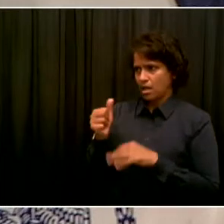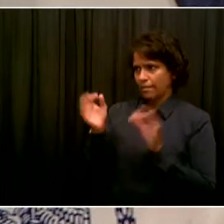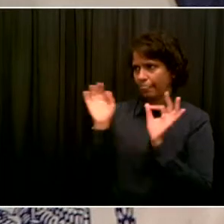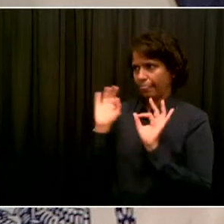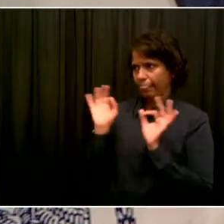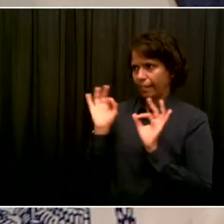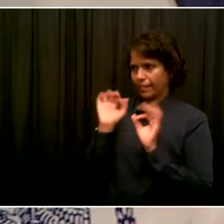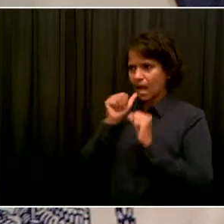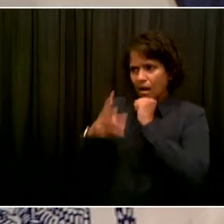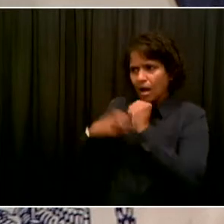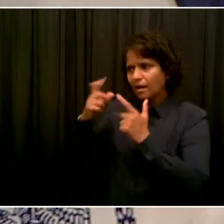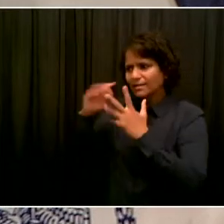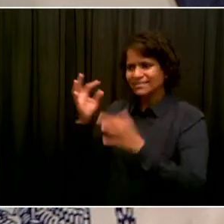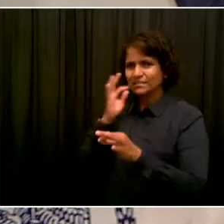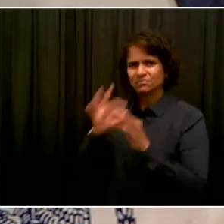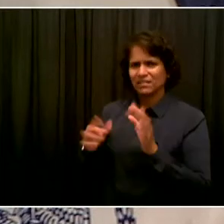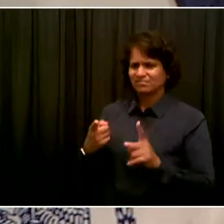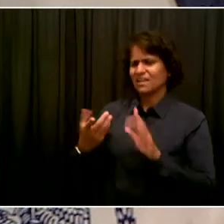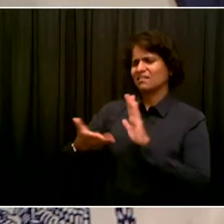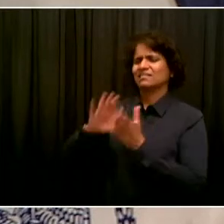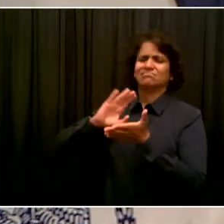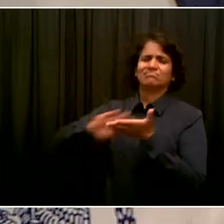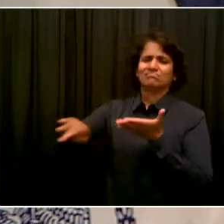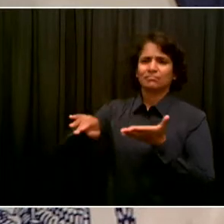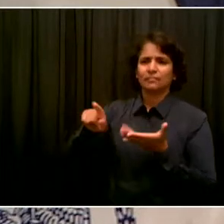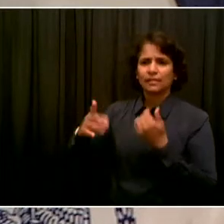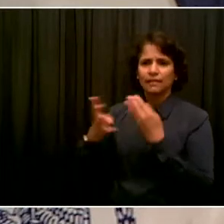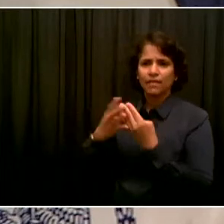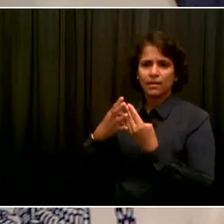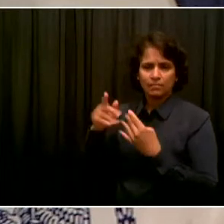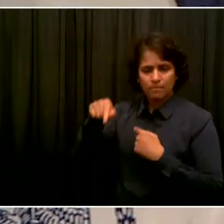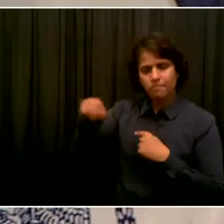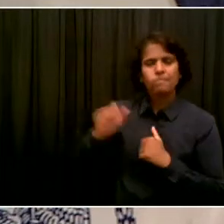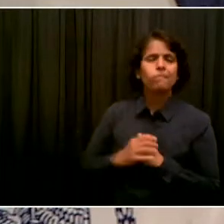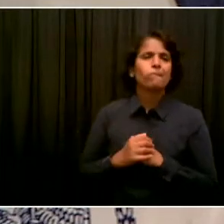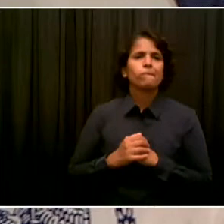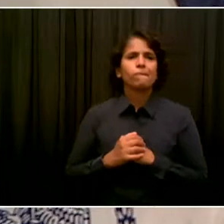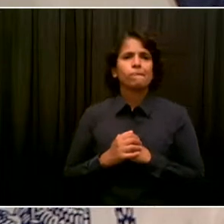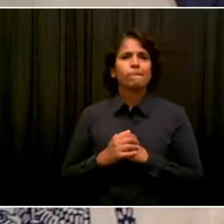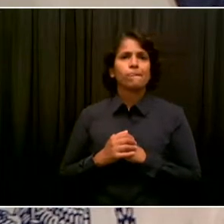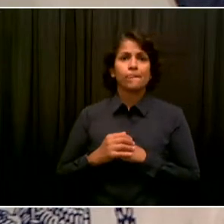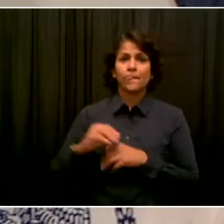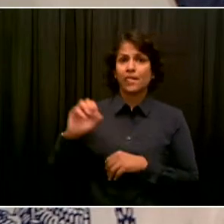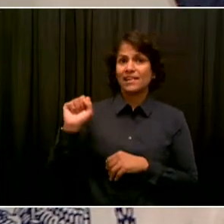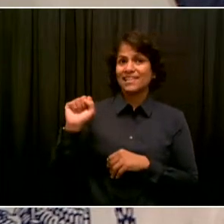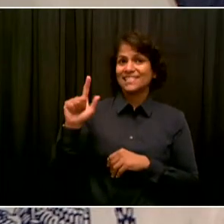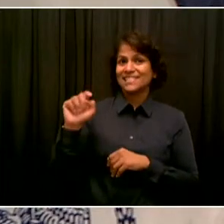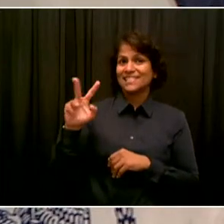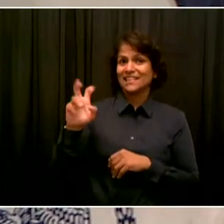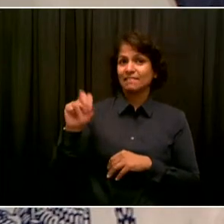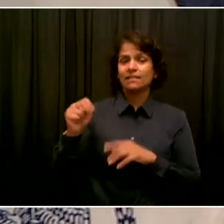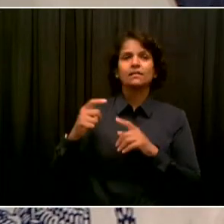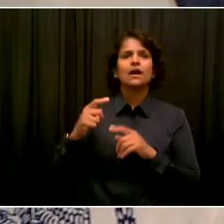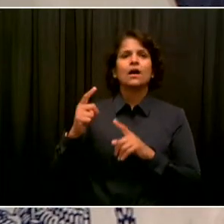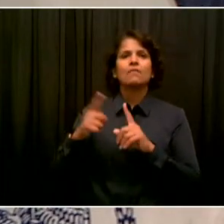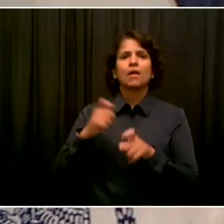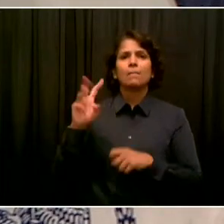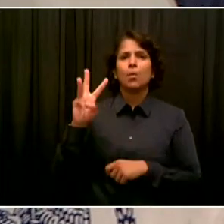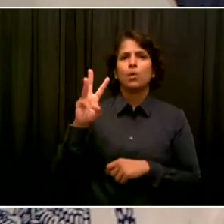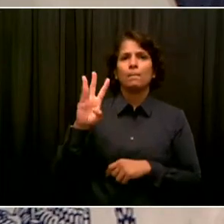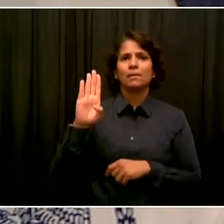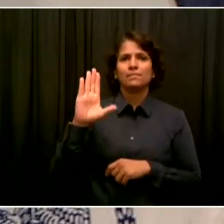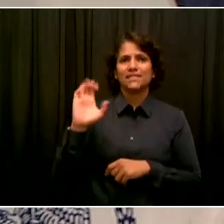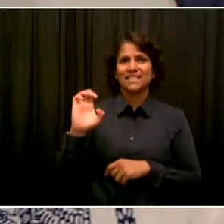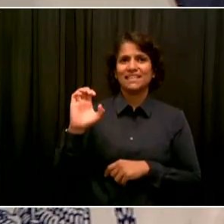Our next question goes to Steve Burns from WCBS 880. Mr. Mayor, how are you today?